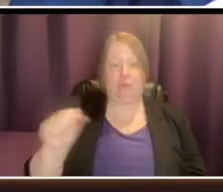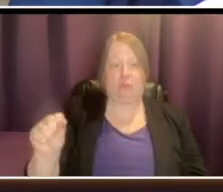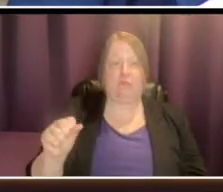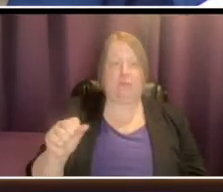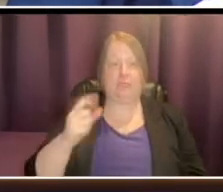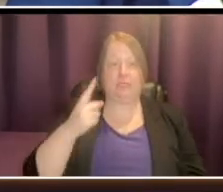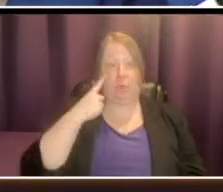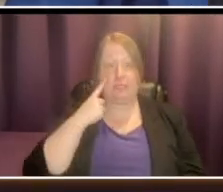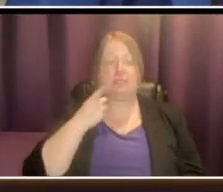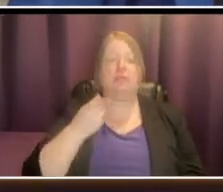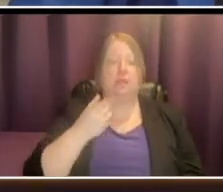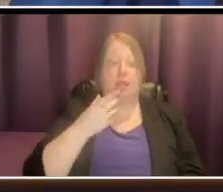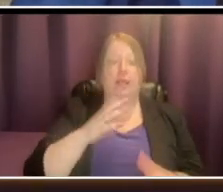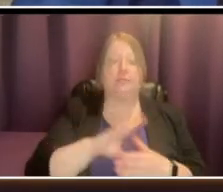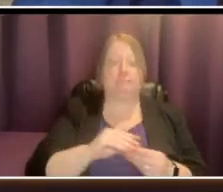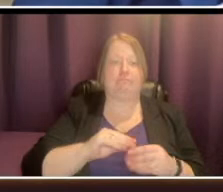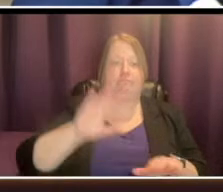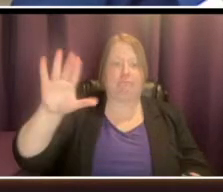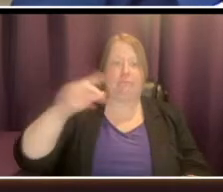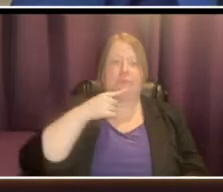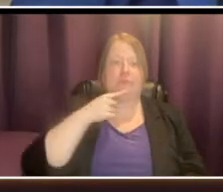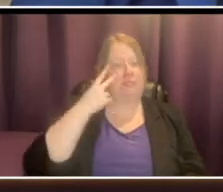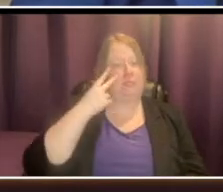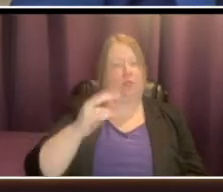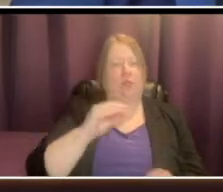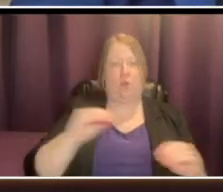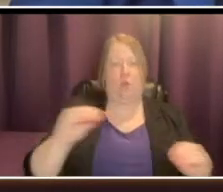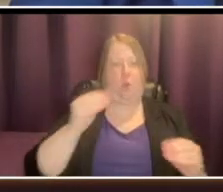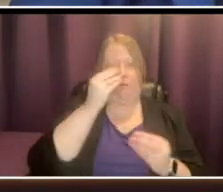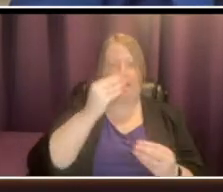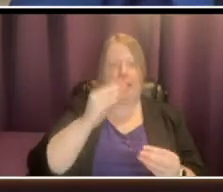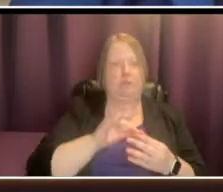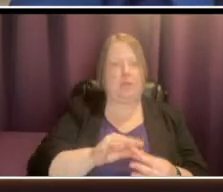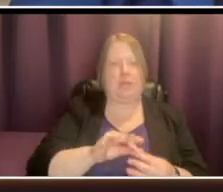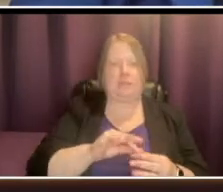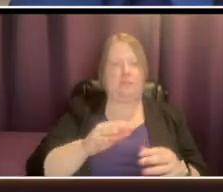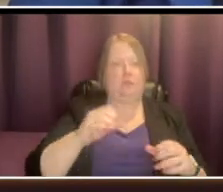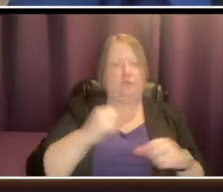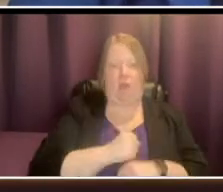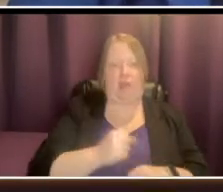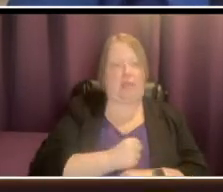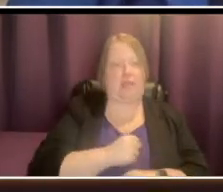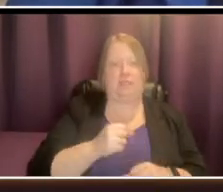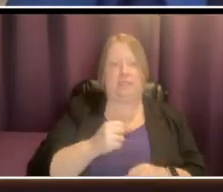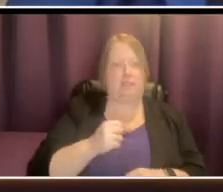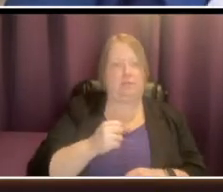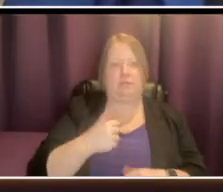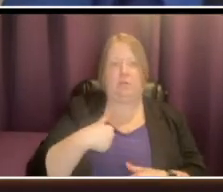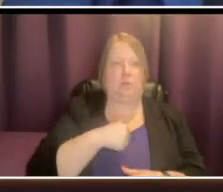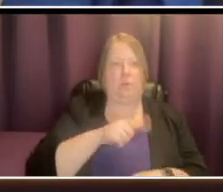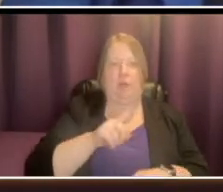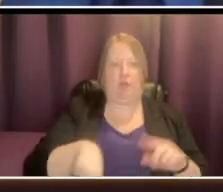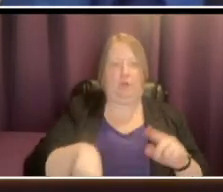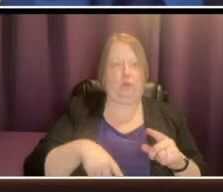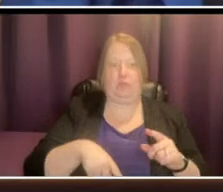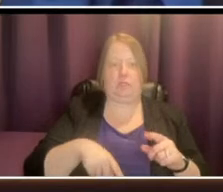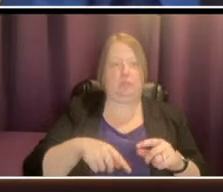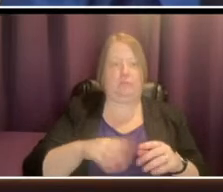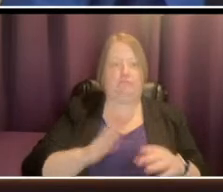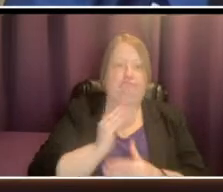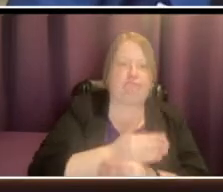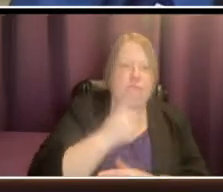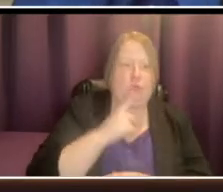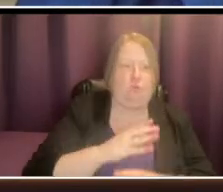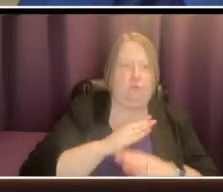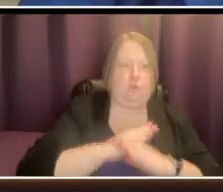no intelligence about violence that could have potentially threatened any of the protectees on January 6th,